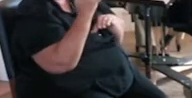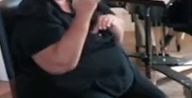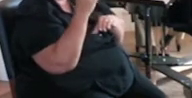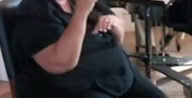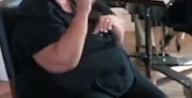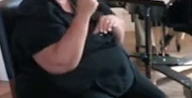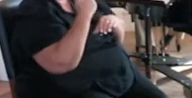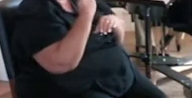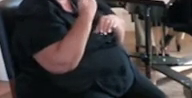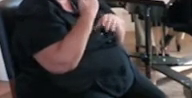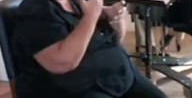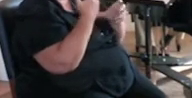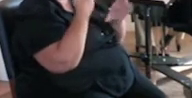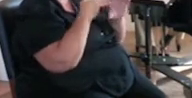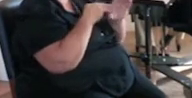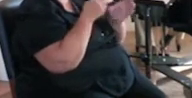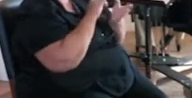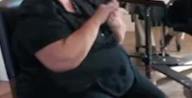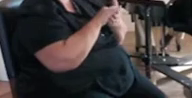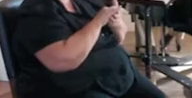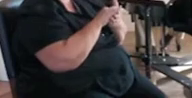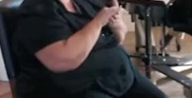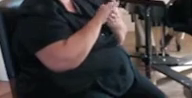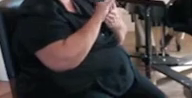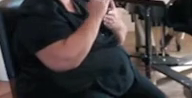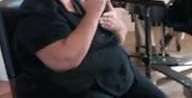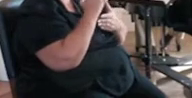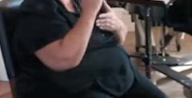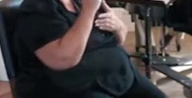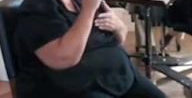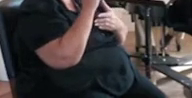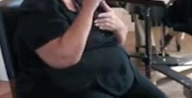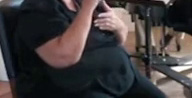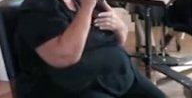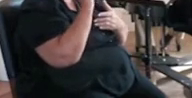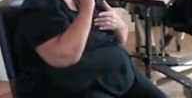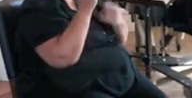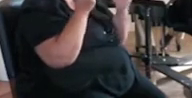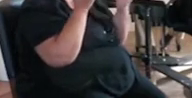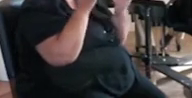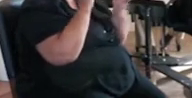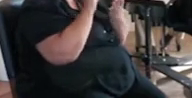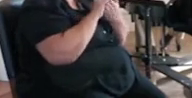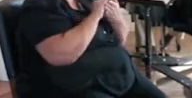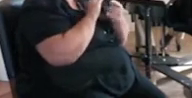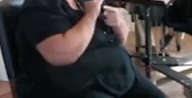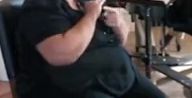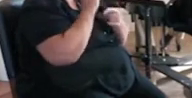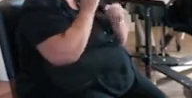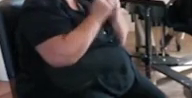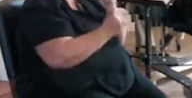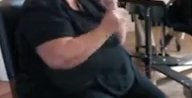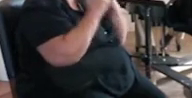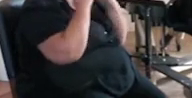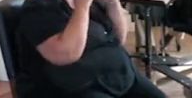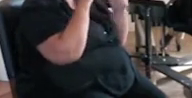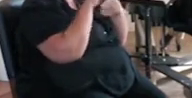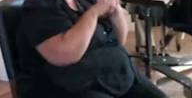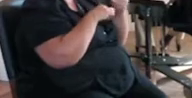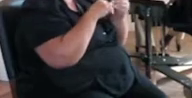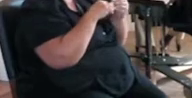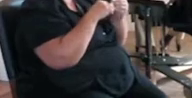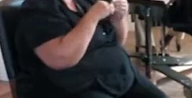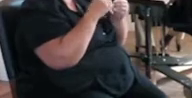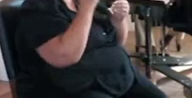So if you'd like to join in that, Jack Evans, who's over here, will be heading that up. And our final announcement is about the Vision for First,